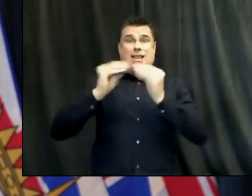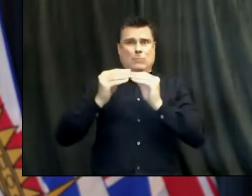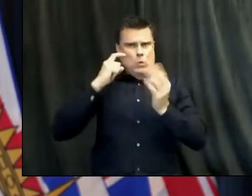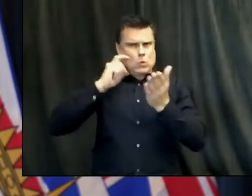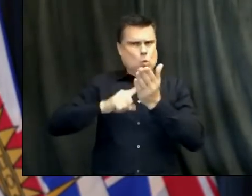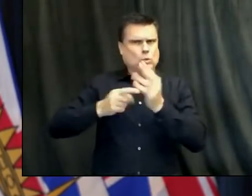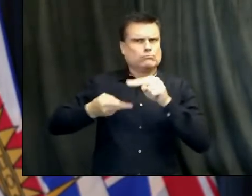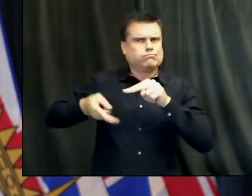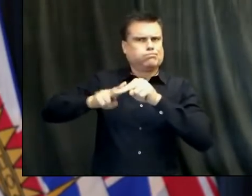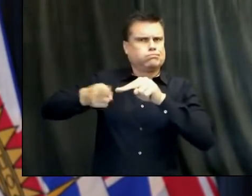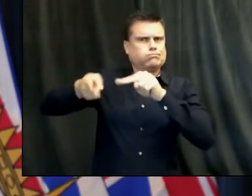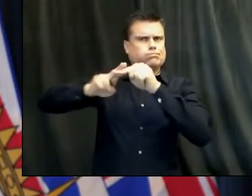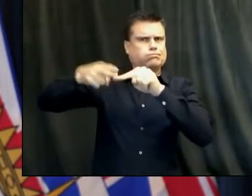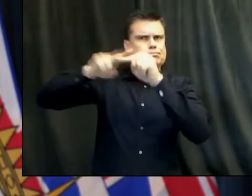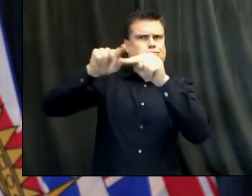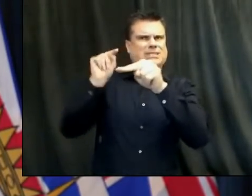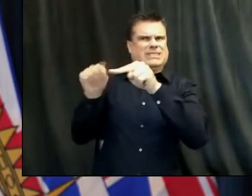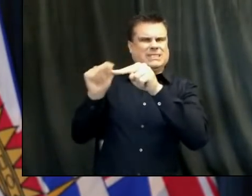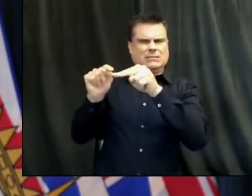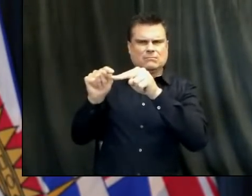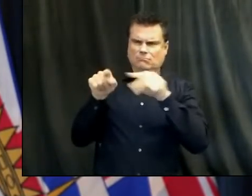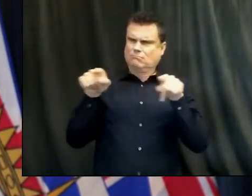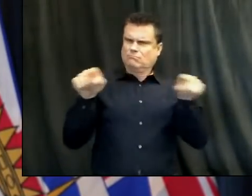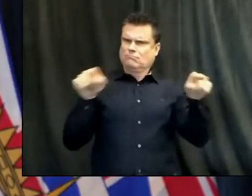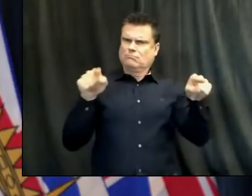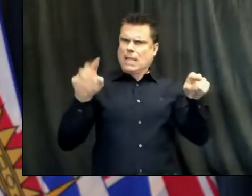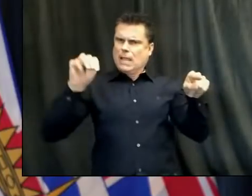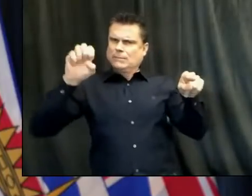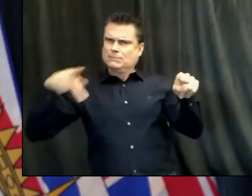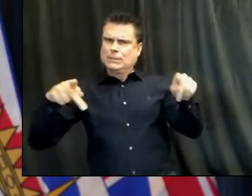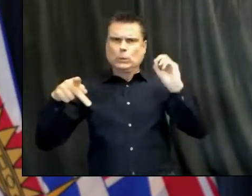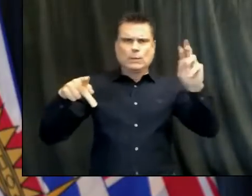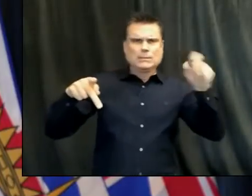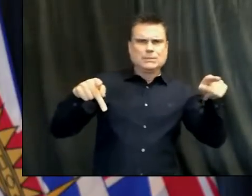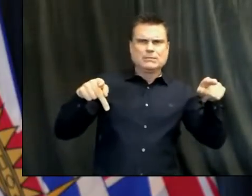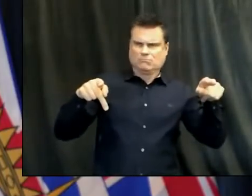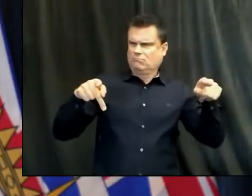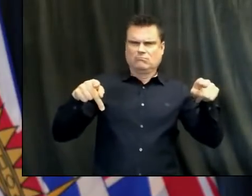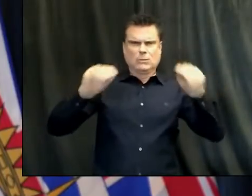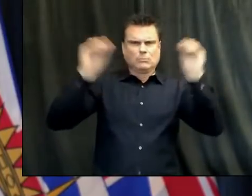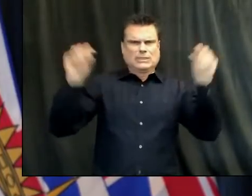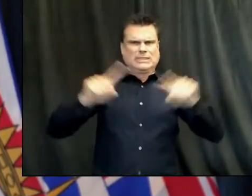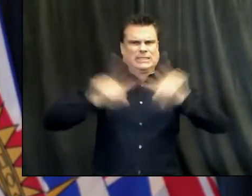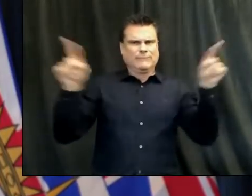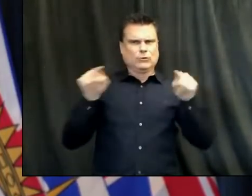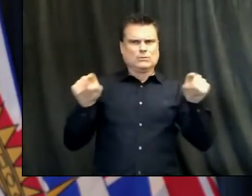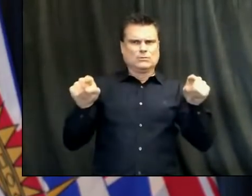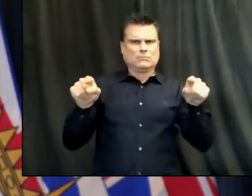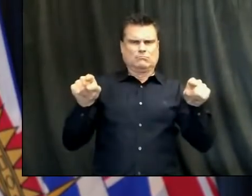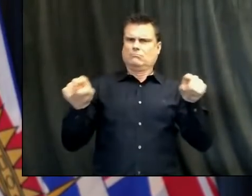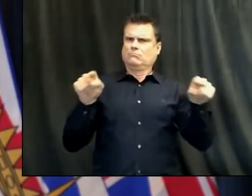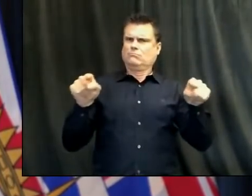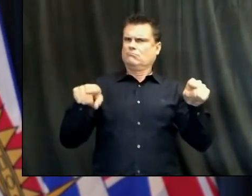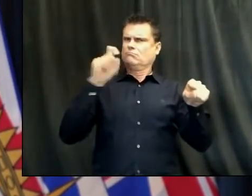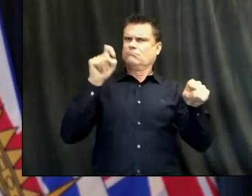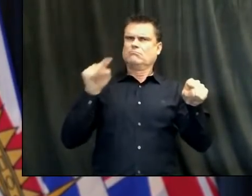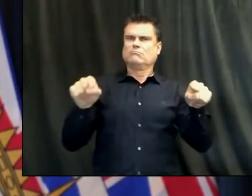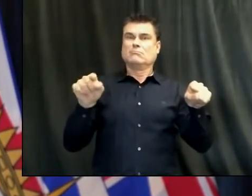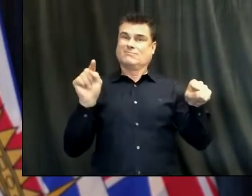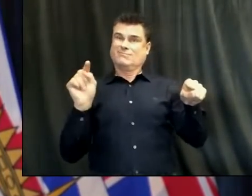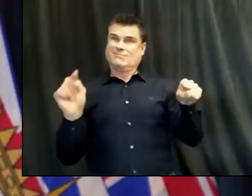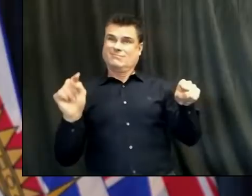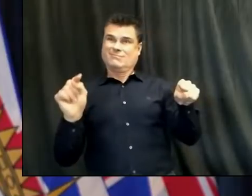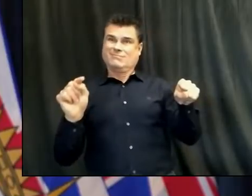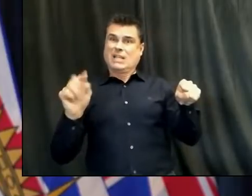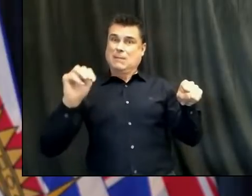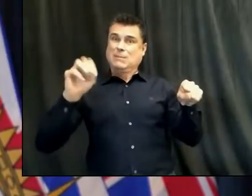in the percent positive between these two groups these two testing groups. Under MSP, our testing